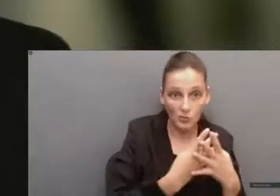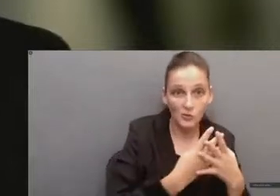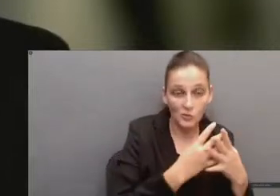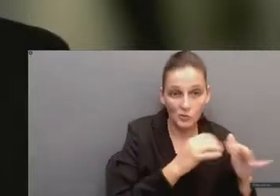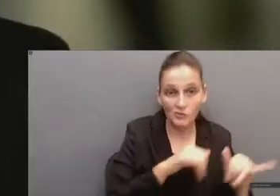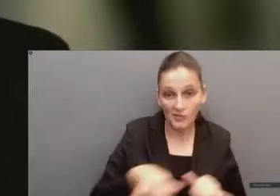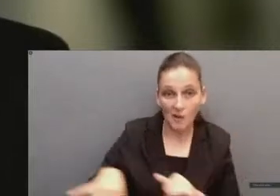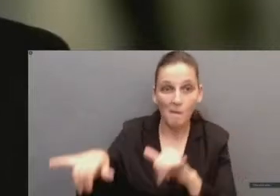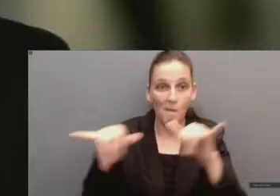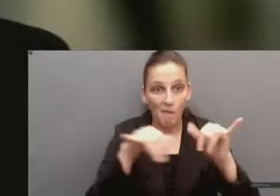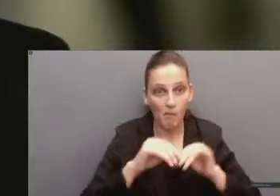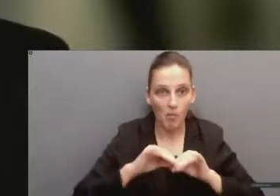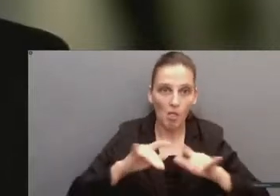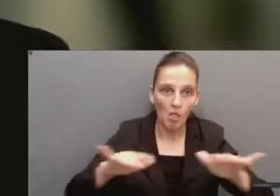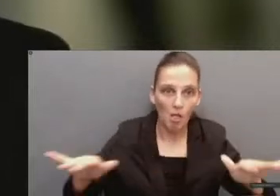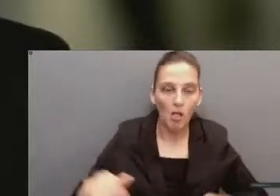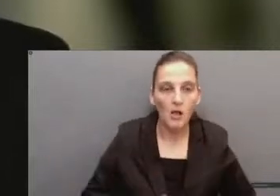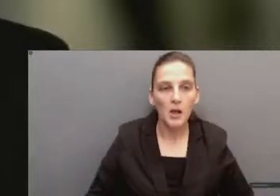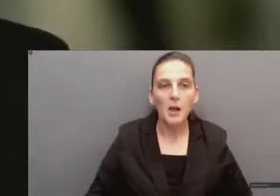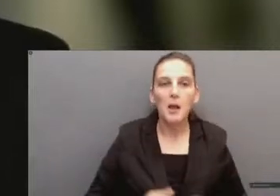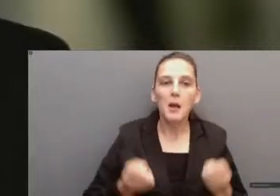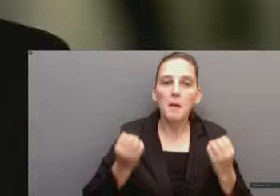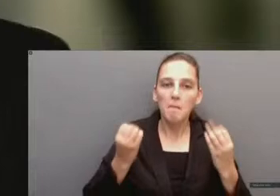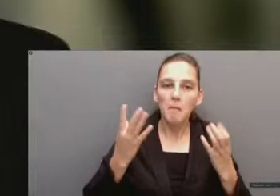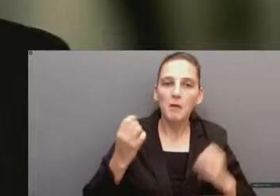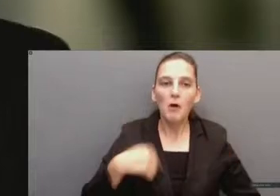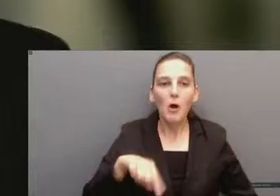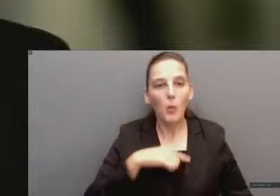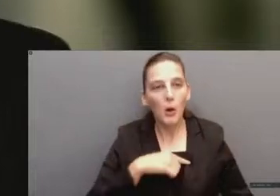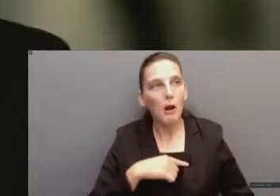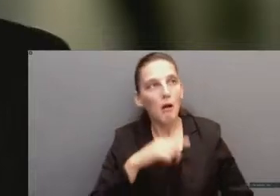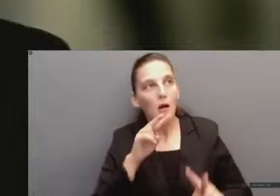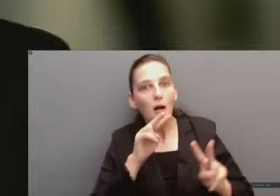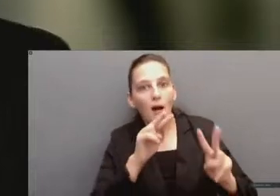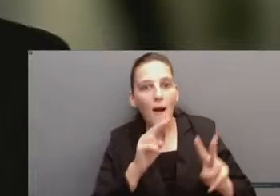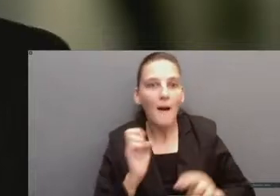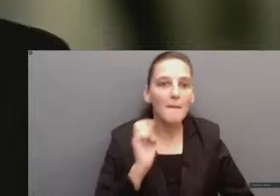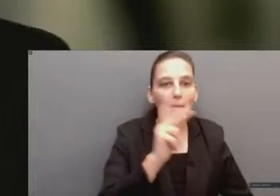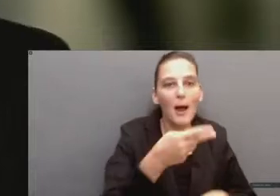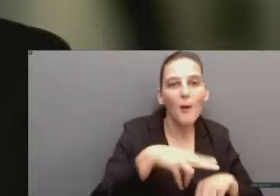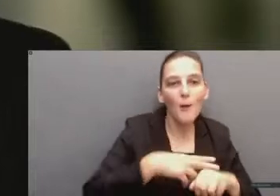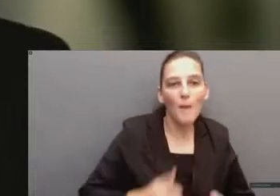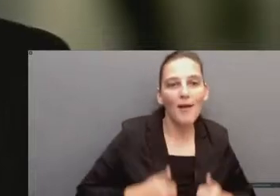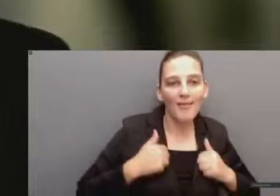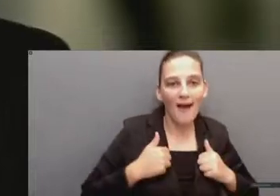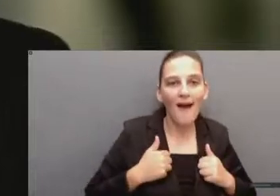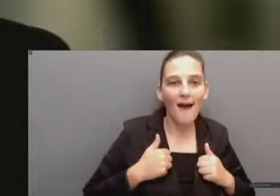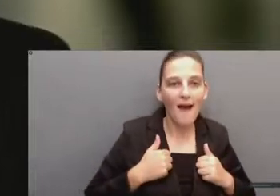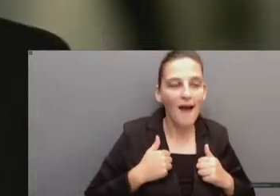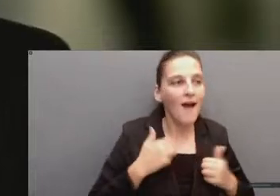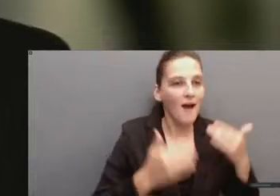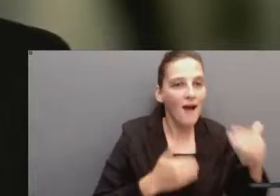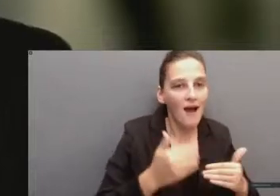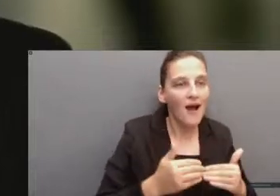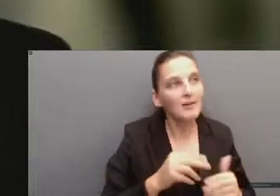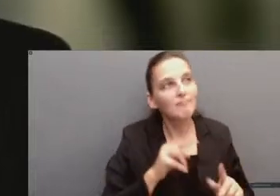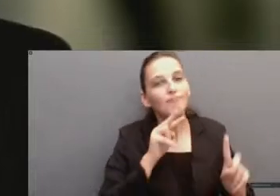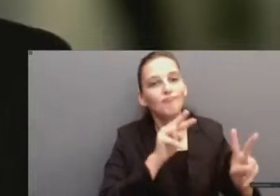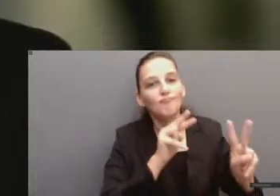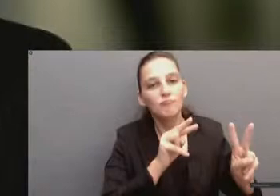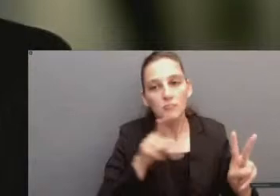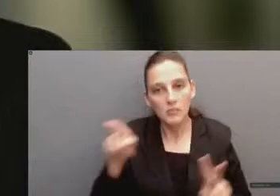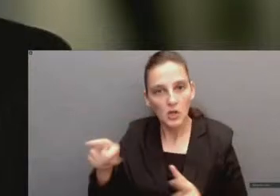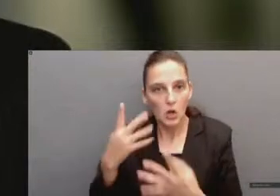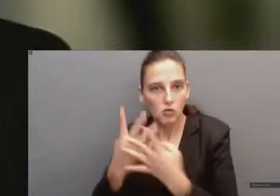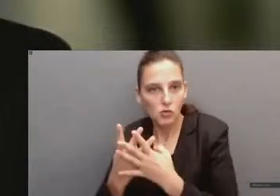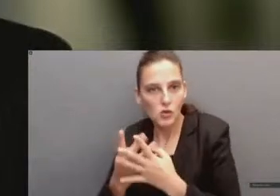as many of us are thinking about the resolution, the getting back to normal, there are many people that are newly exposed where the outbreaks are just